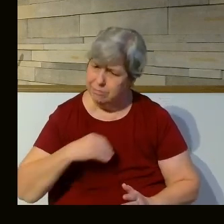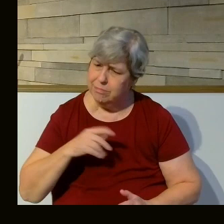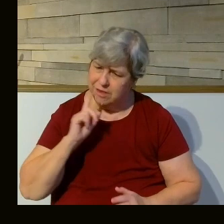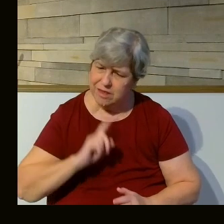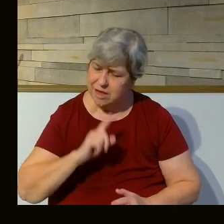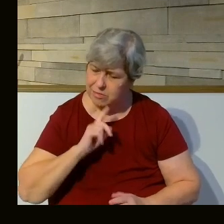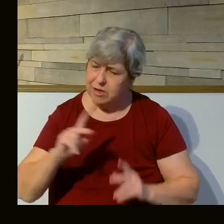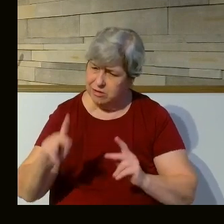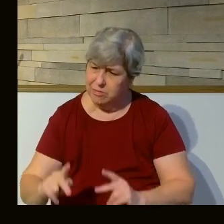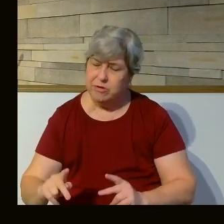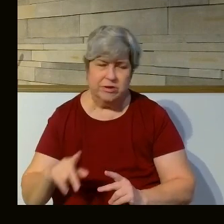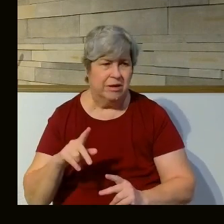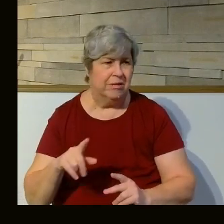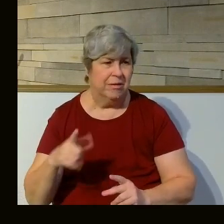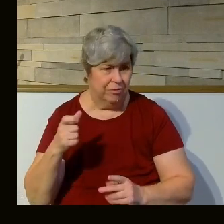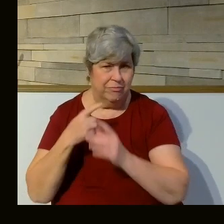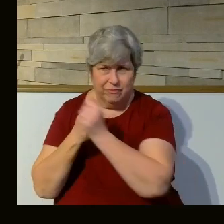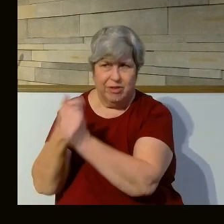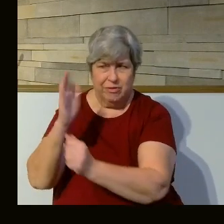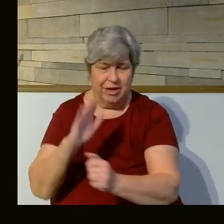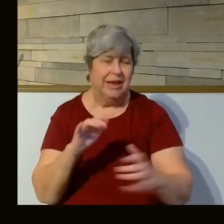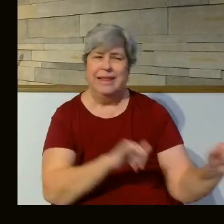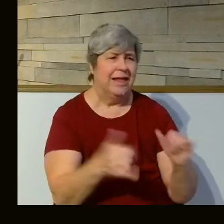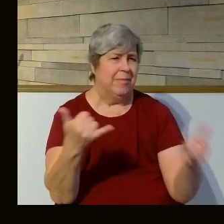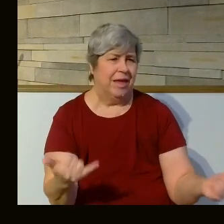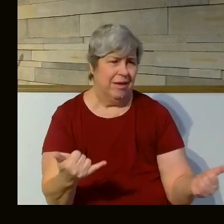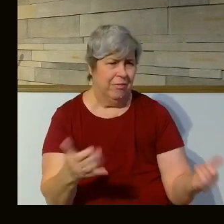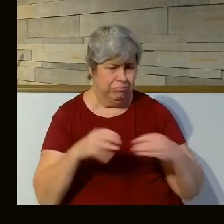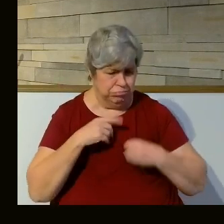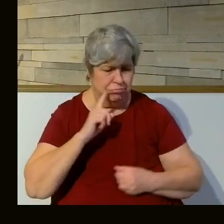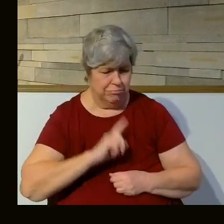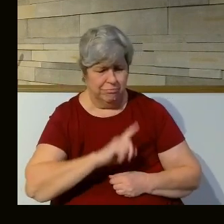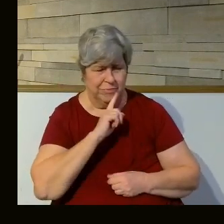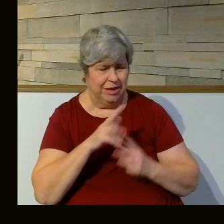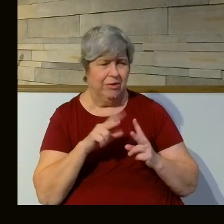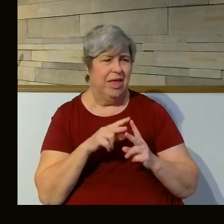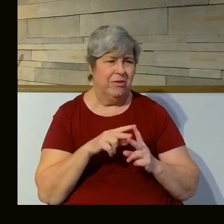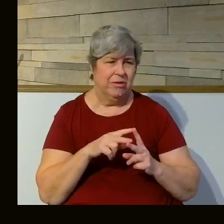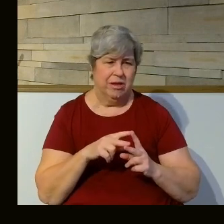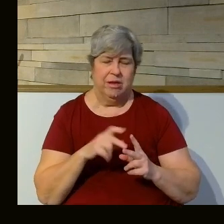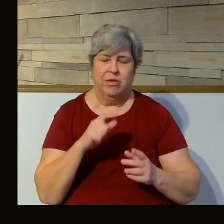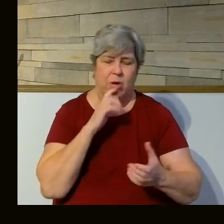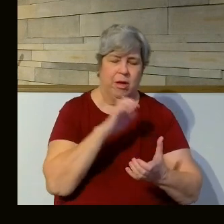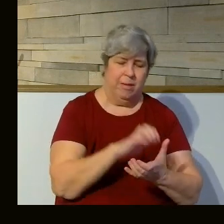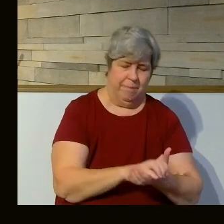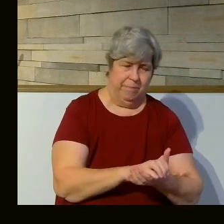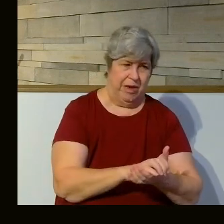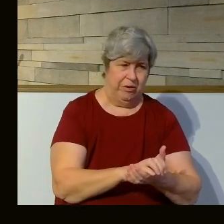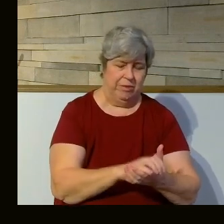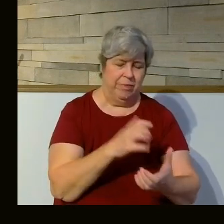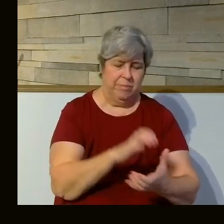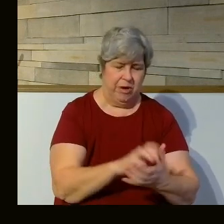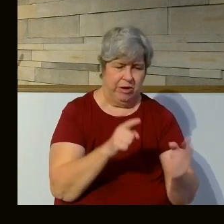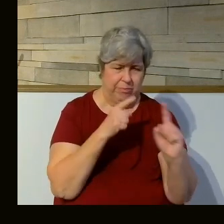accepted. And it should be the same in our church today. So what's commitment in marriage look like? We're dedicated to